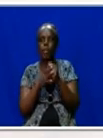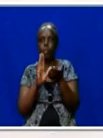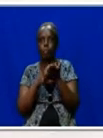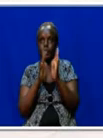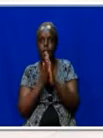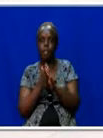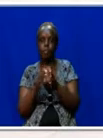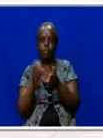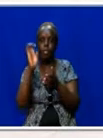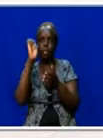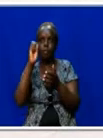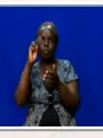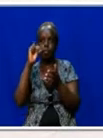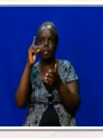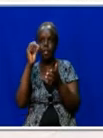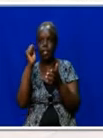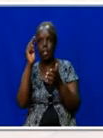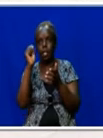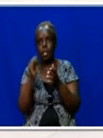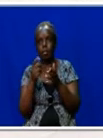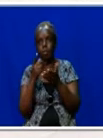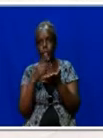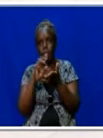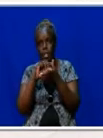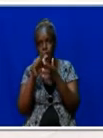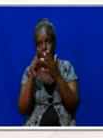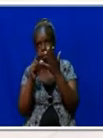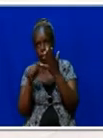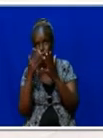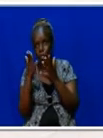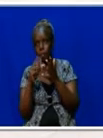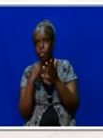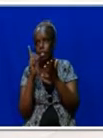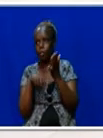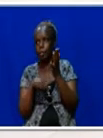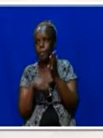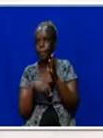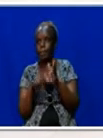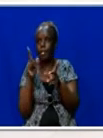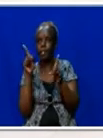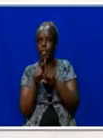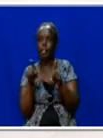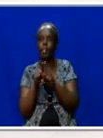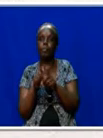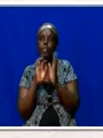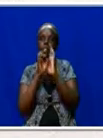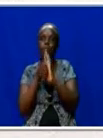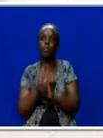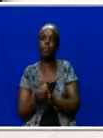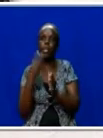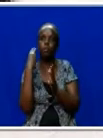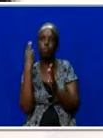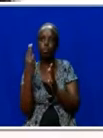becomes the median of this distribution. Now look at what we're saying. In this data, there is a 2 and there